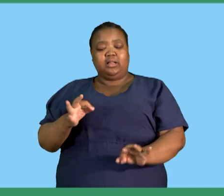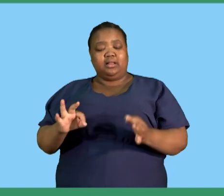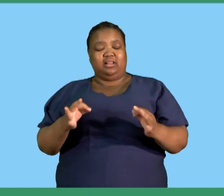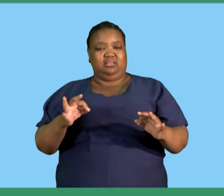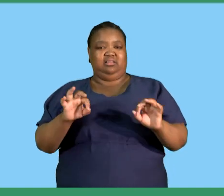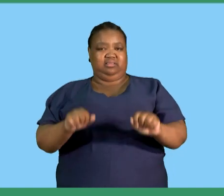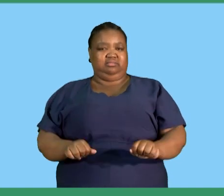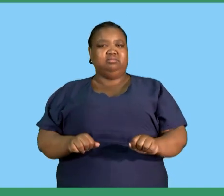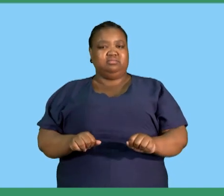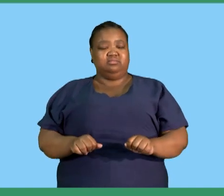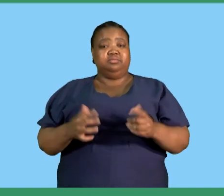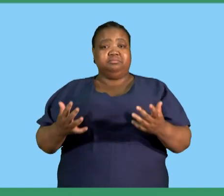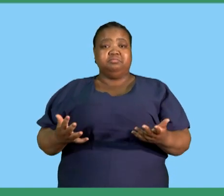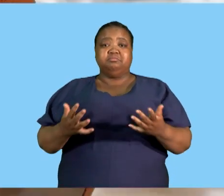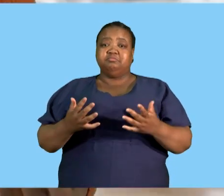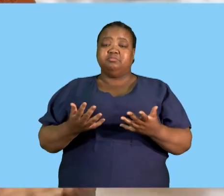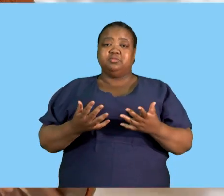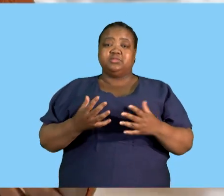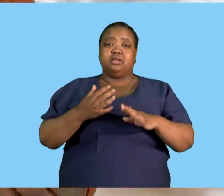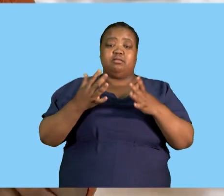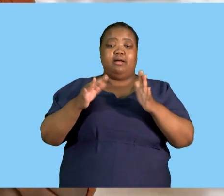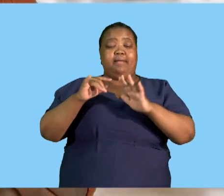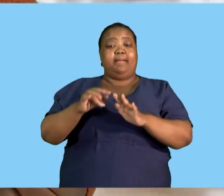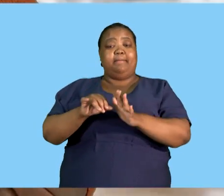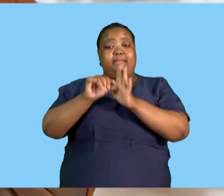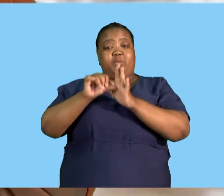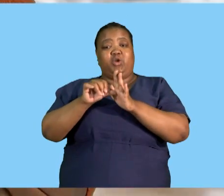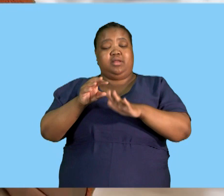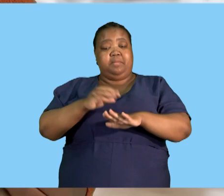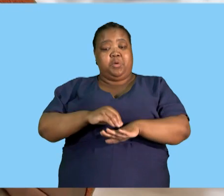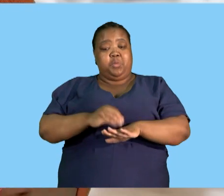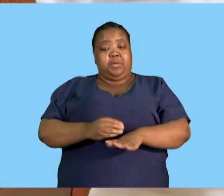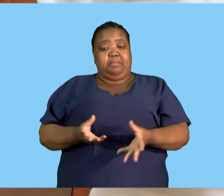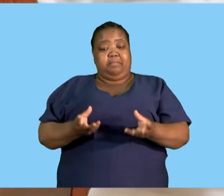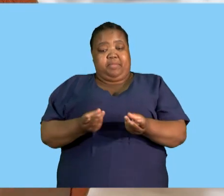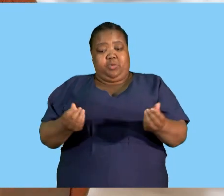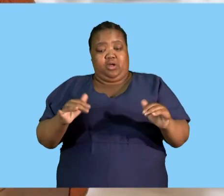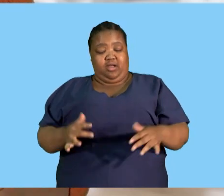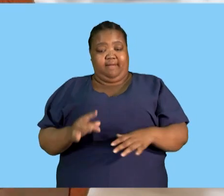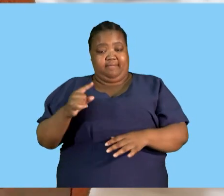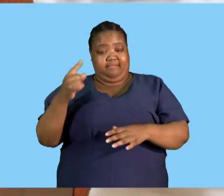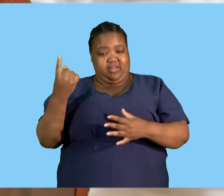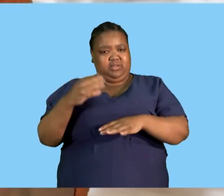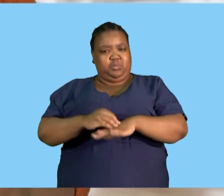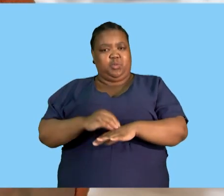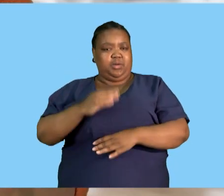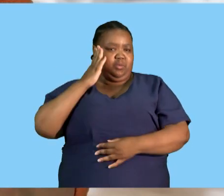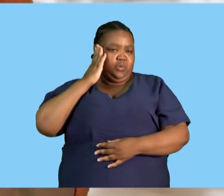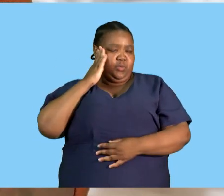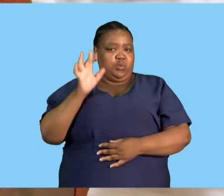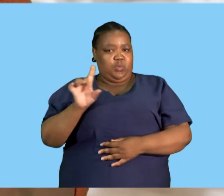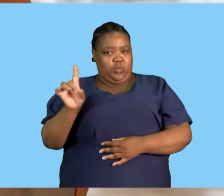the problem. Remember, you cannot solve a problem other than first identifying the problem, but we'll get to the steps in a